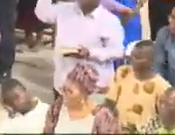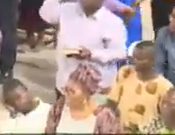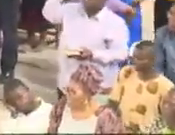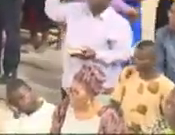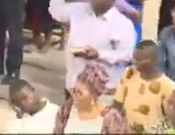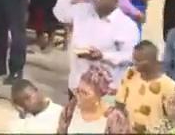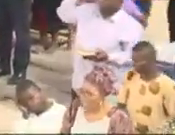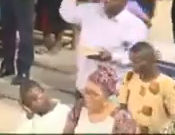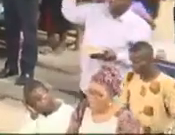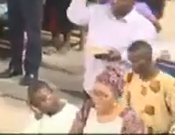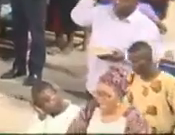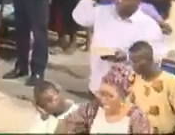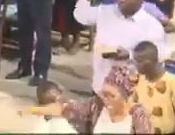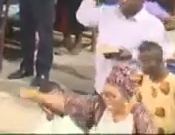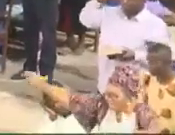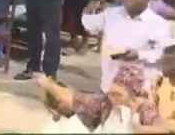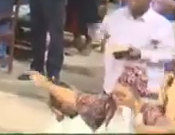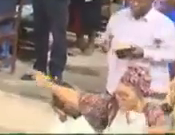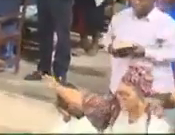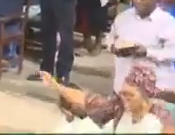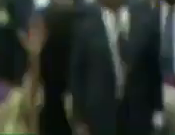joy begin.